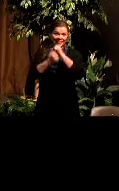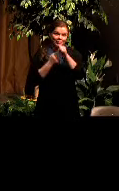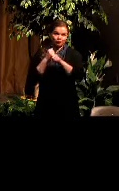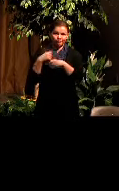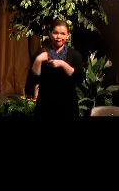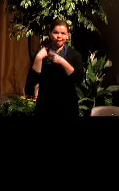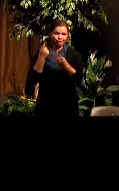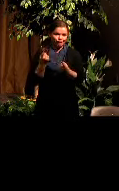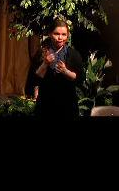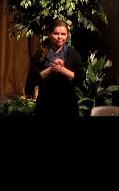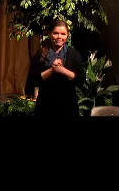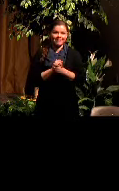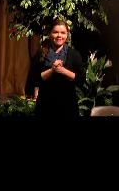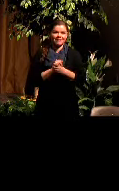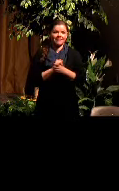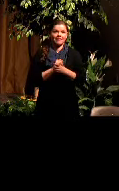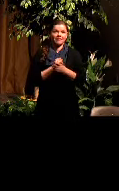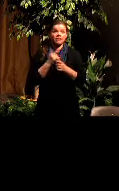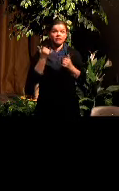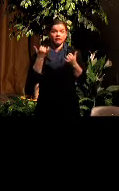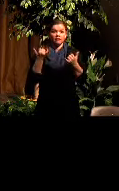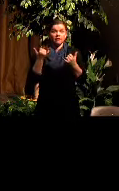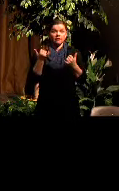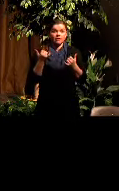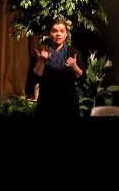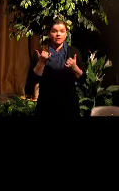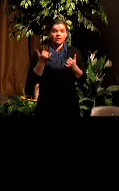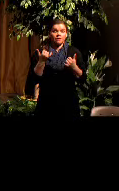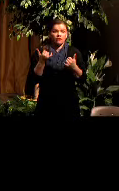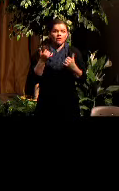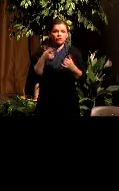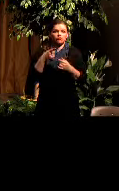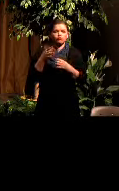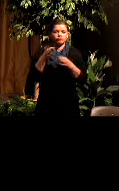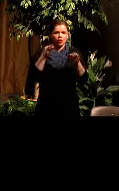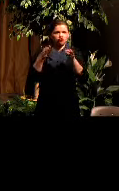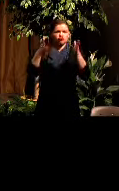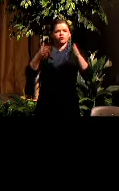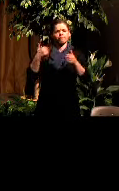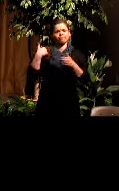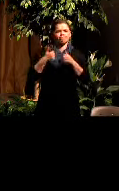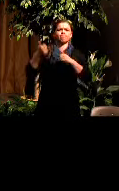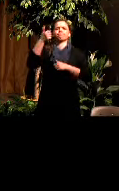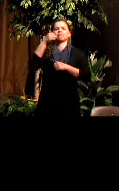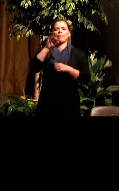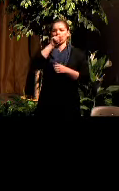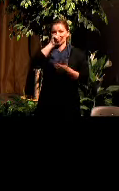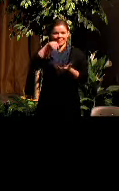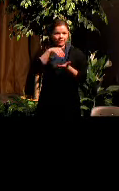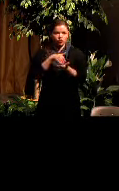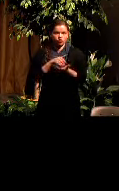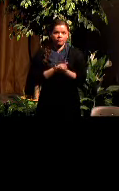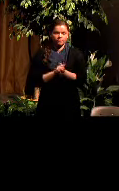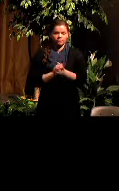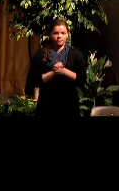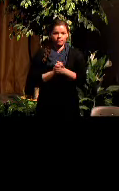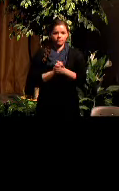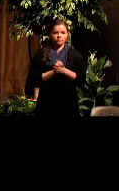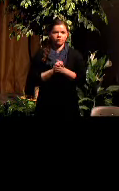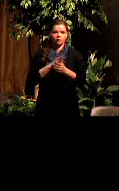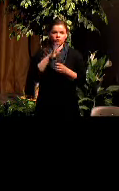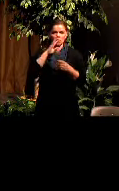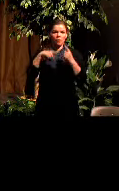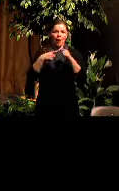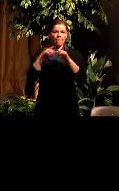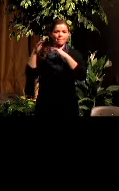Birds Center. Dr. Marra is going to talk to you about what's been going on with migratory birds and the state of the birds here in the Western